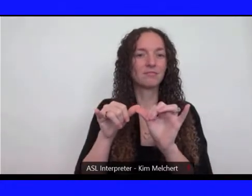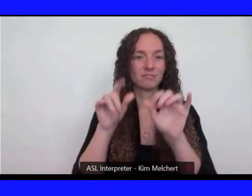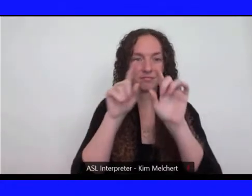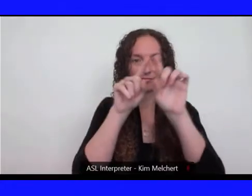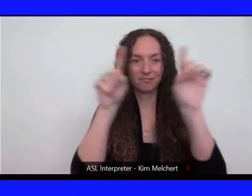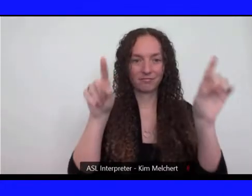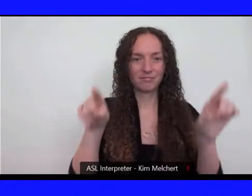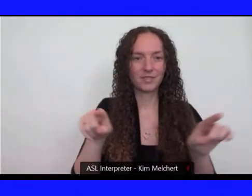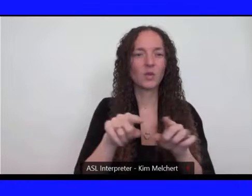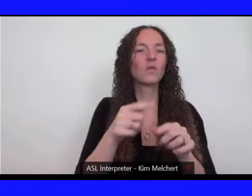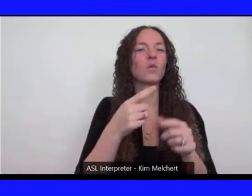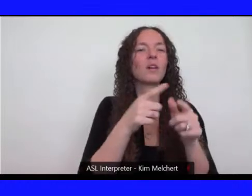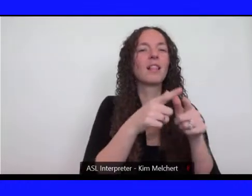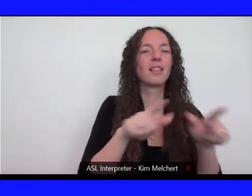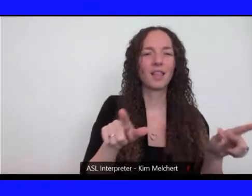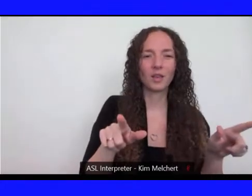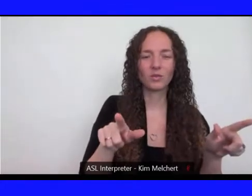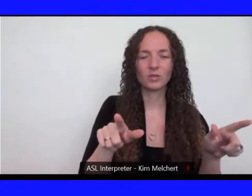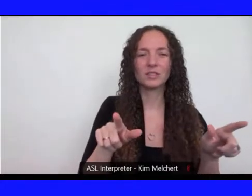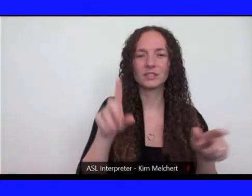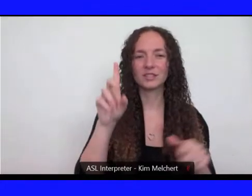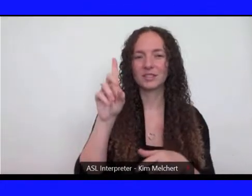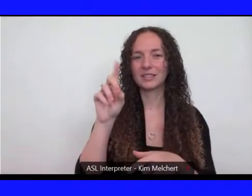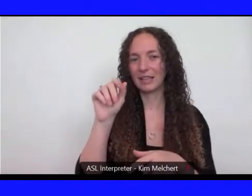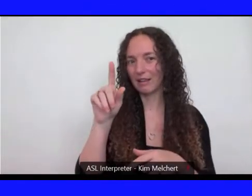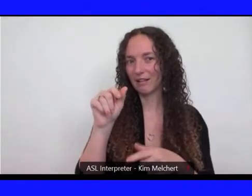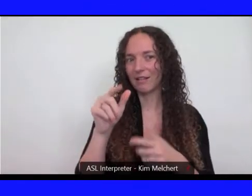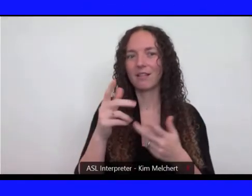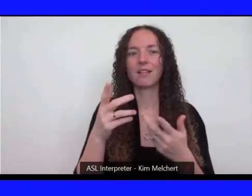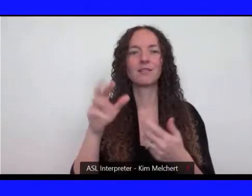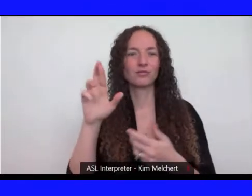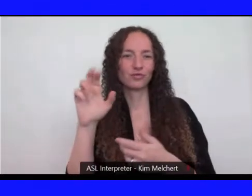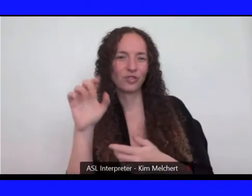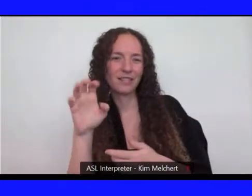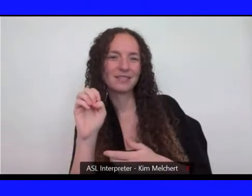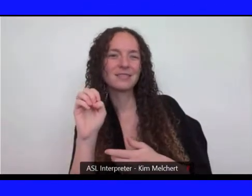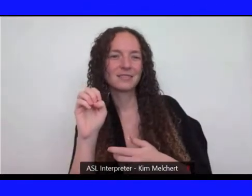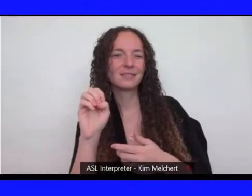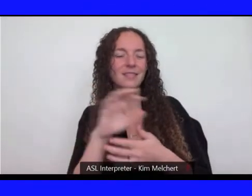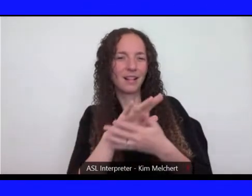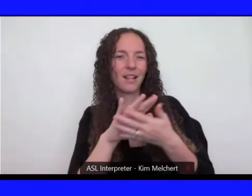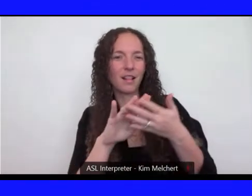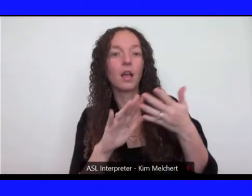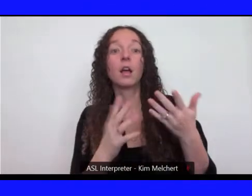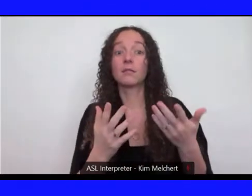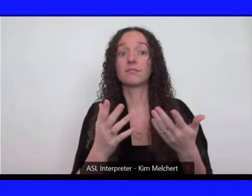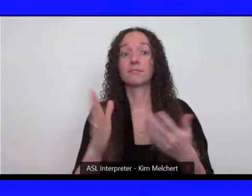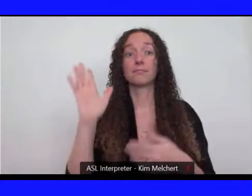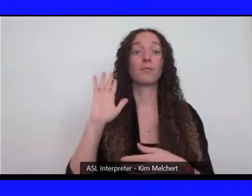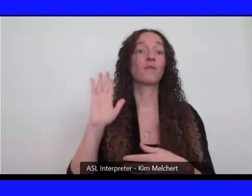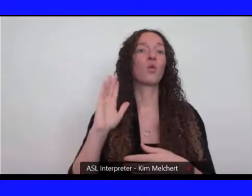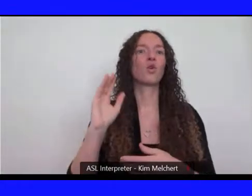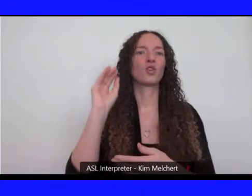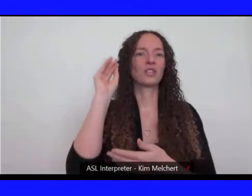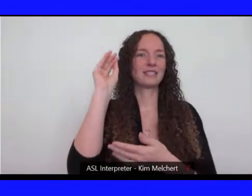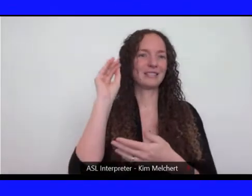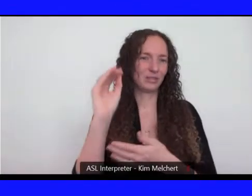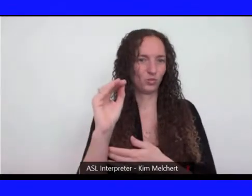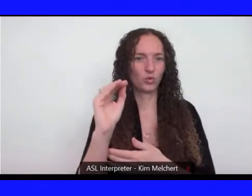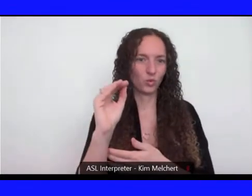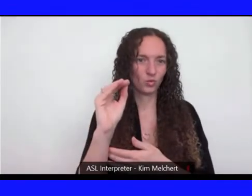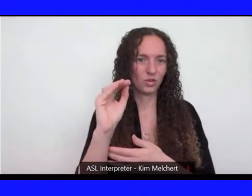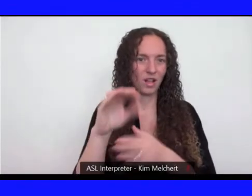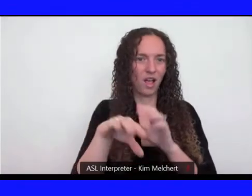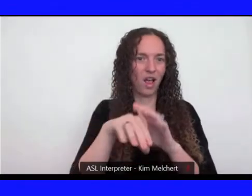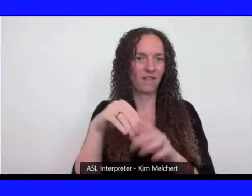are monitoring now our new hires and be able to now track our performance. I think this will allow us